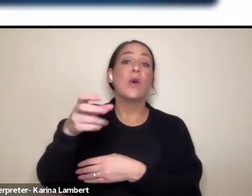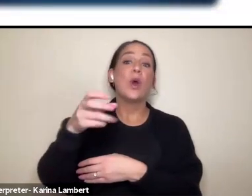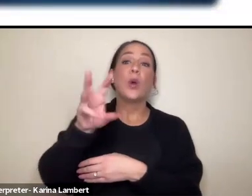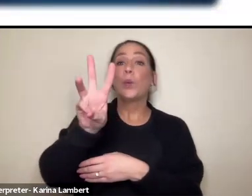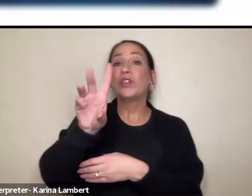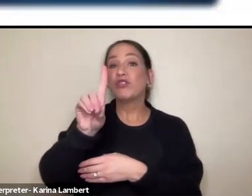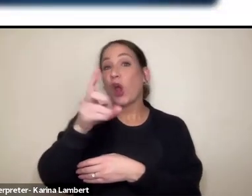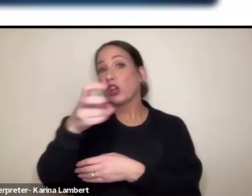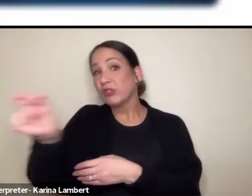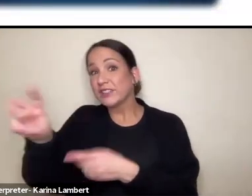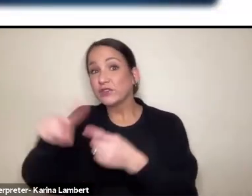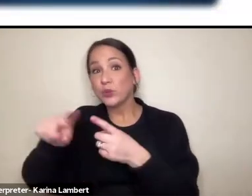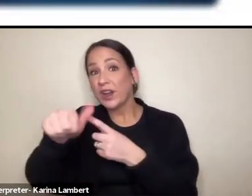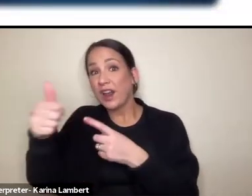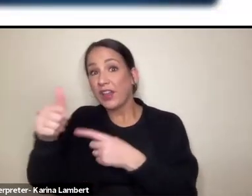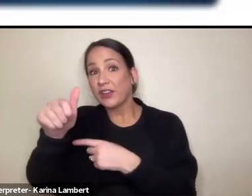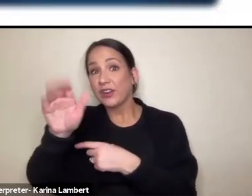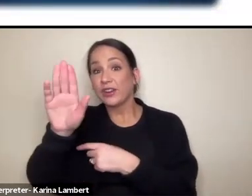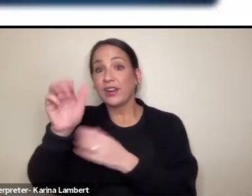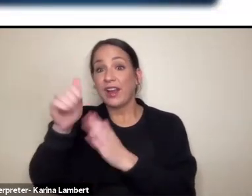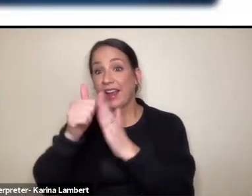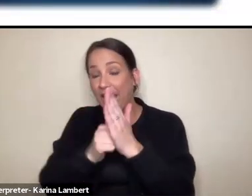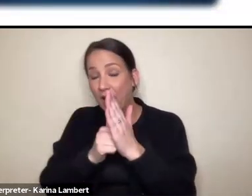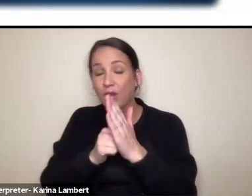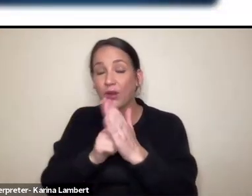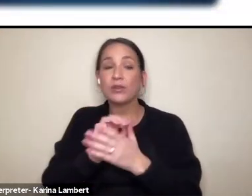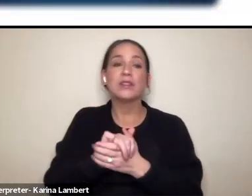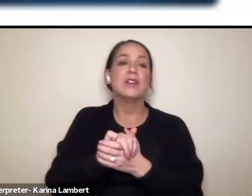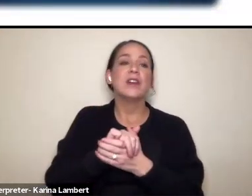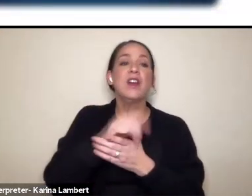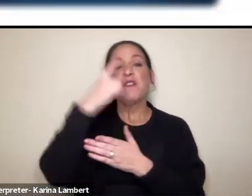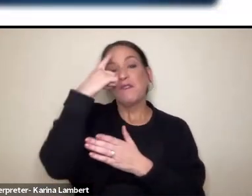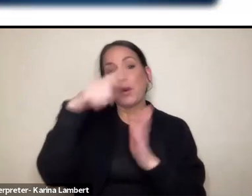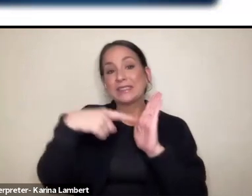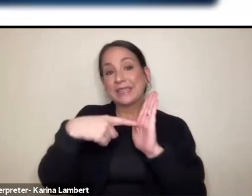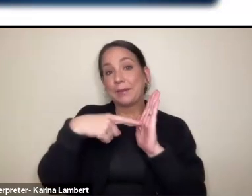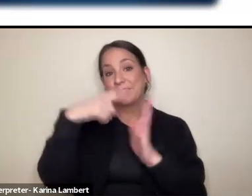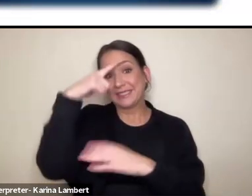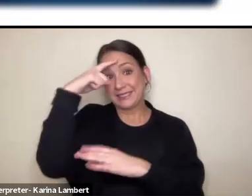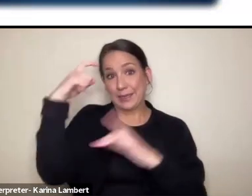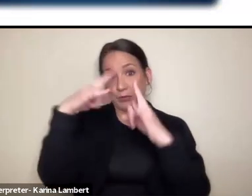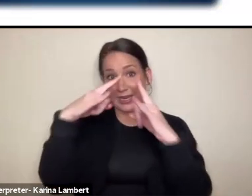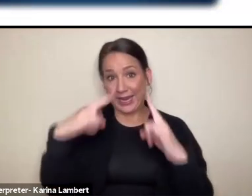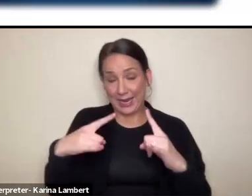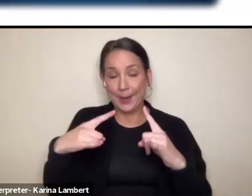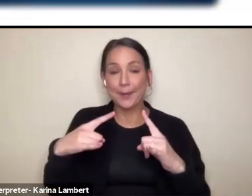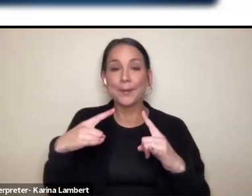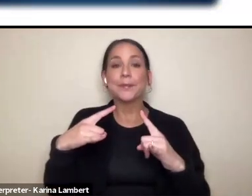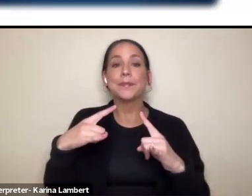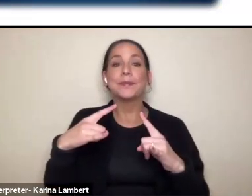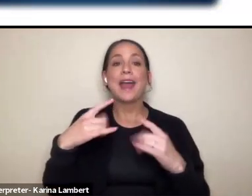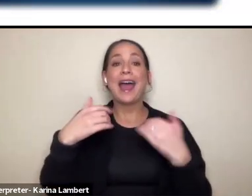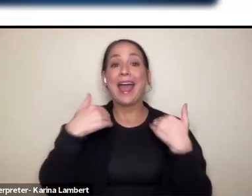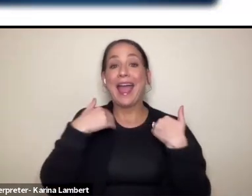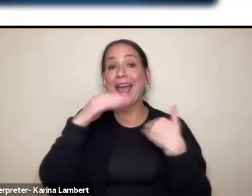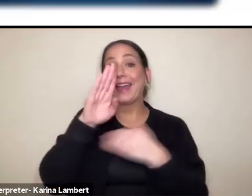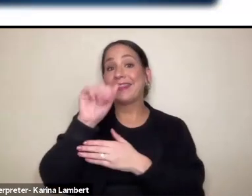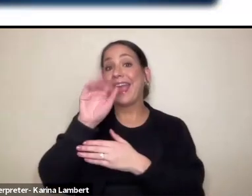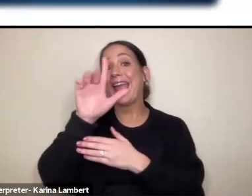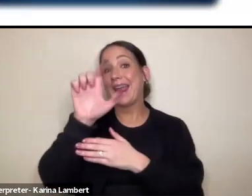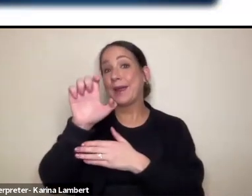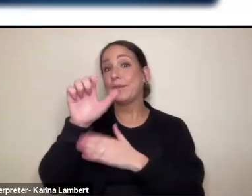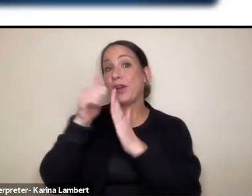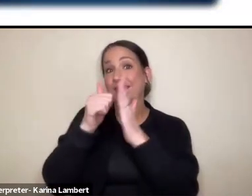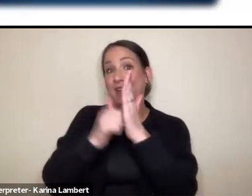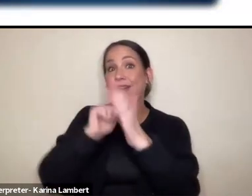use the example of summer camp. Initially, I had an account that I was doing. I had the ABLE account set up where I was just taking